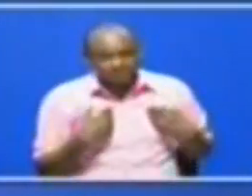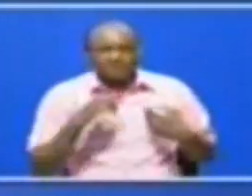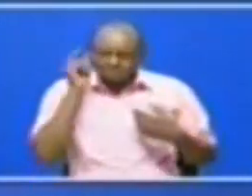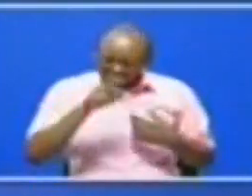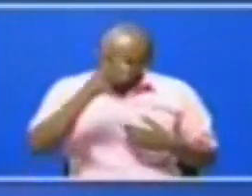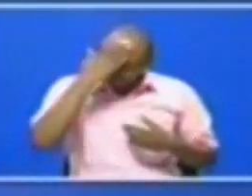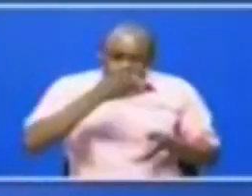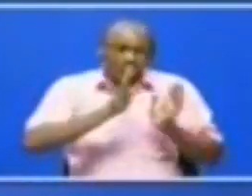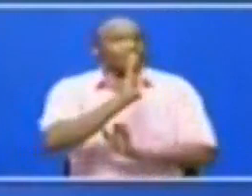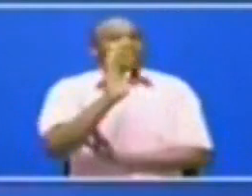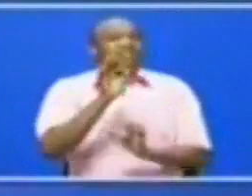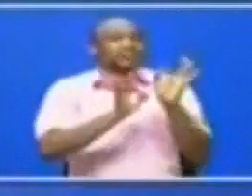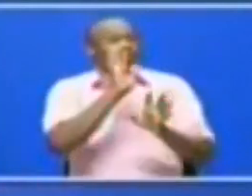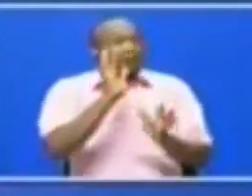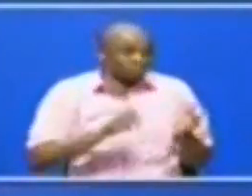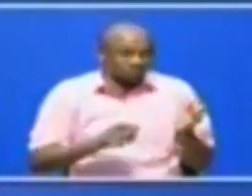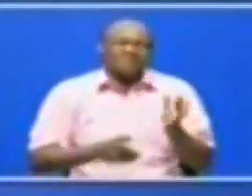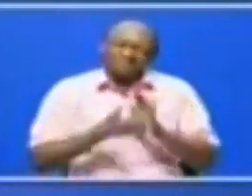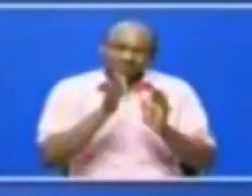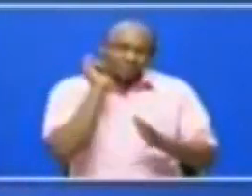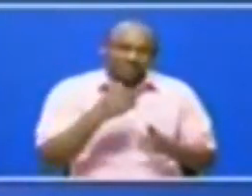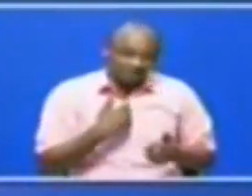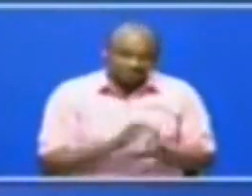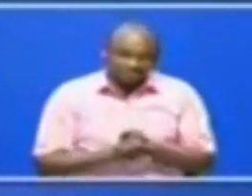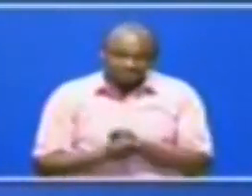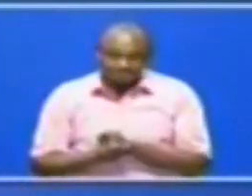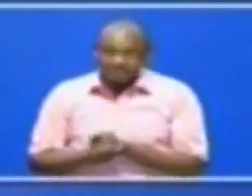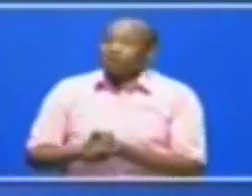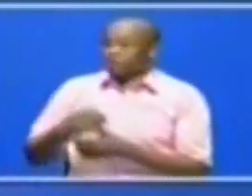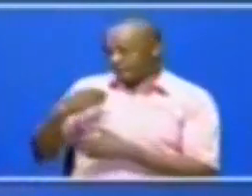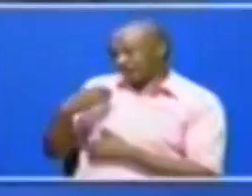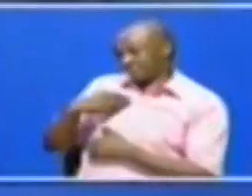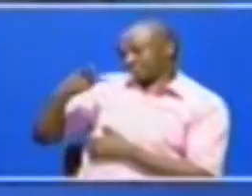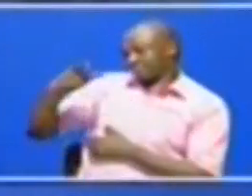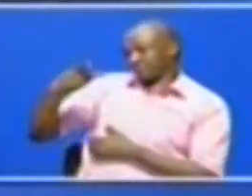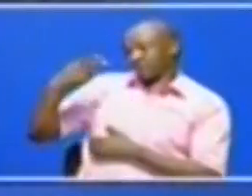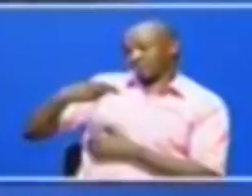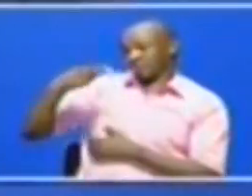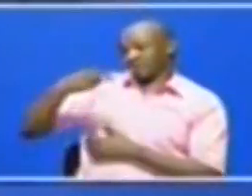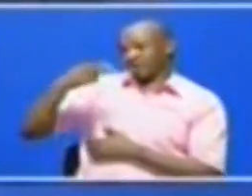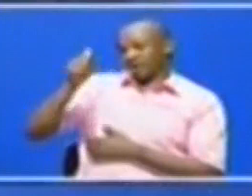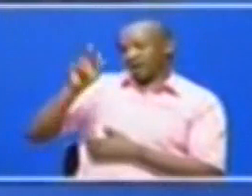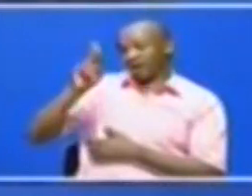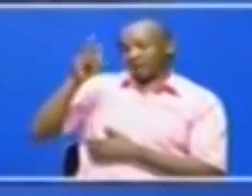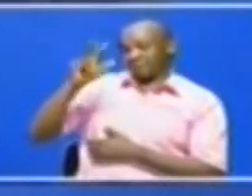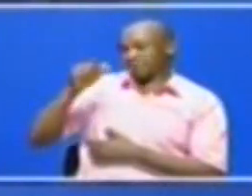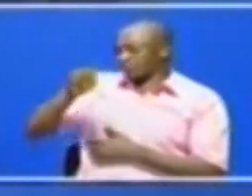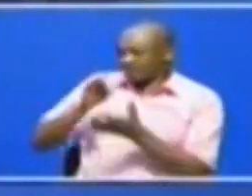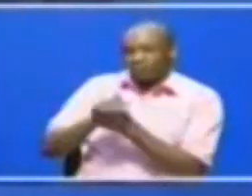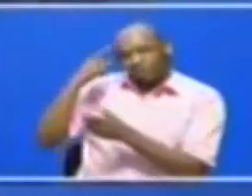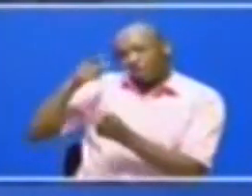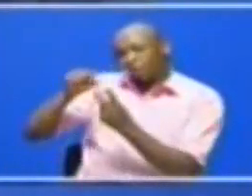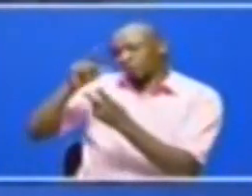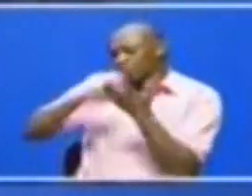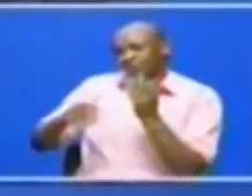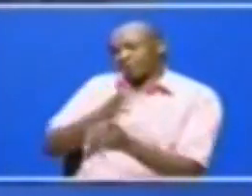strategy they are picking, mm-hmm. and they need to choose it quickly. And speaking of lawyers, we have Javi here with us. So, Javi, do you think, what are some of the options out there